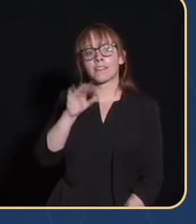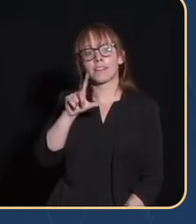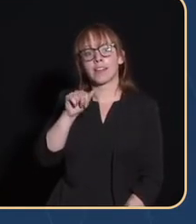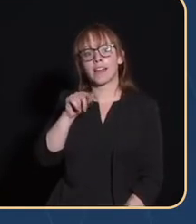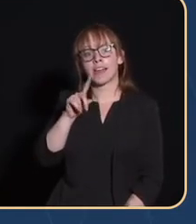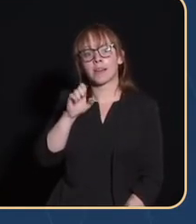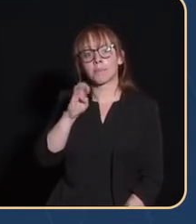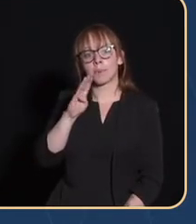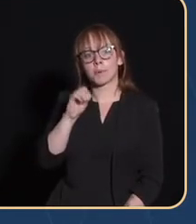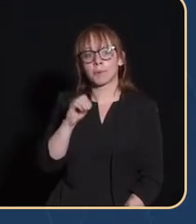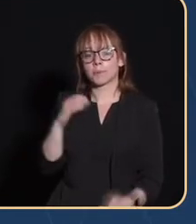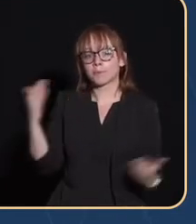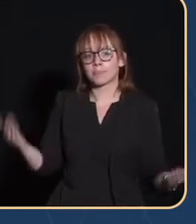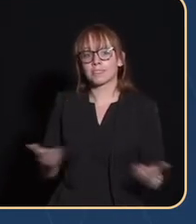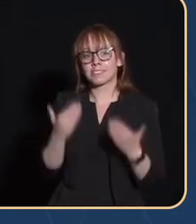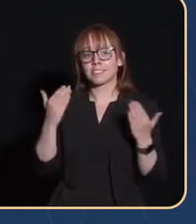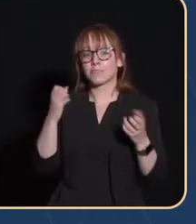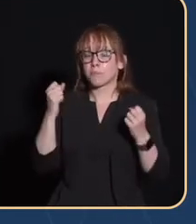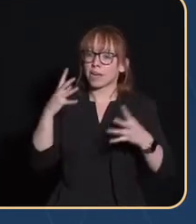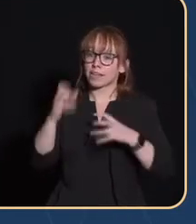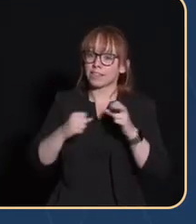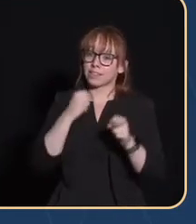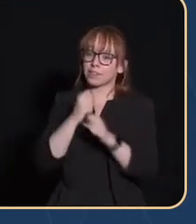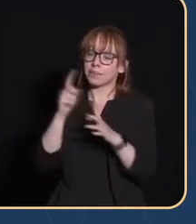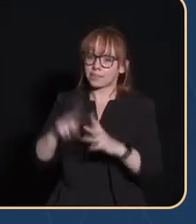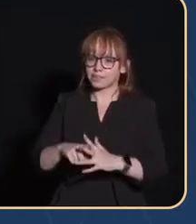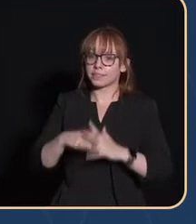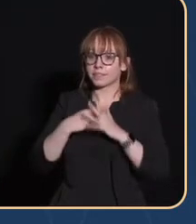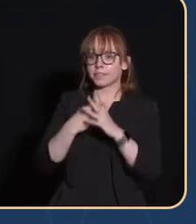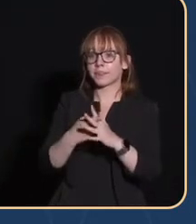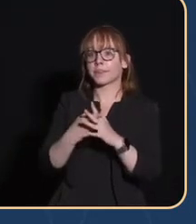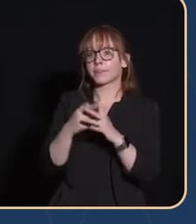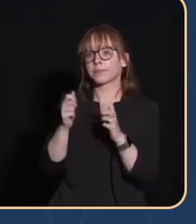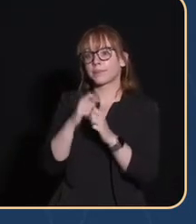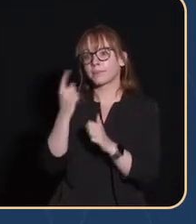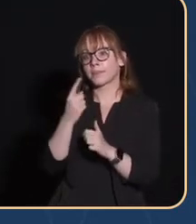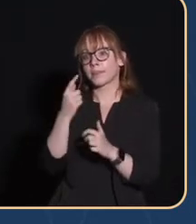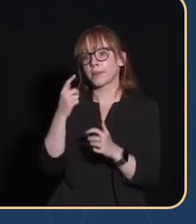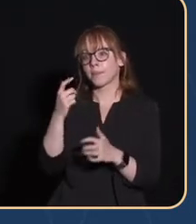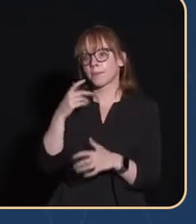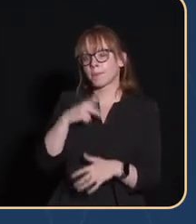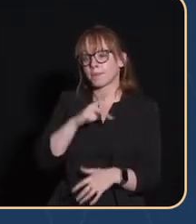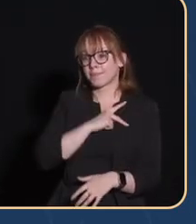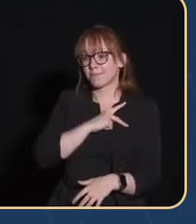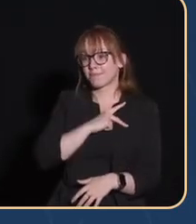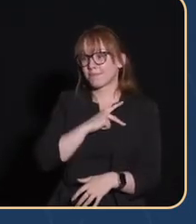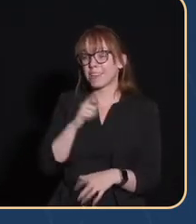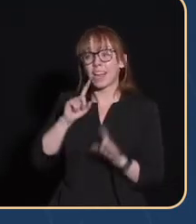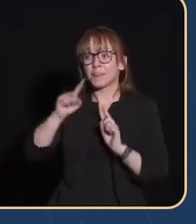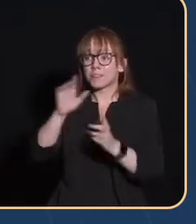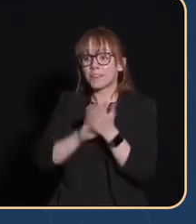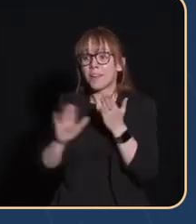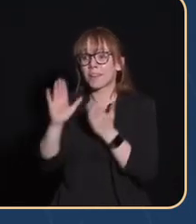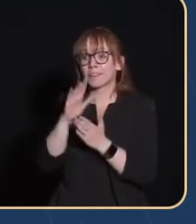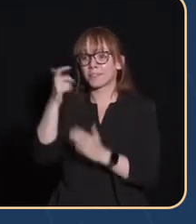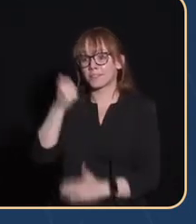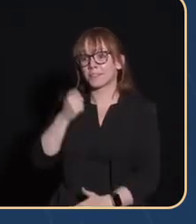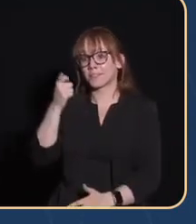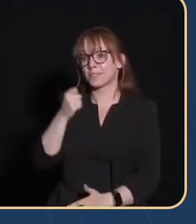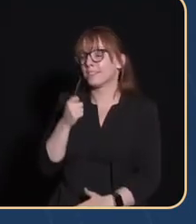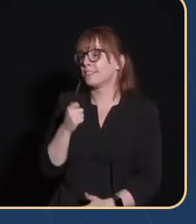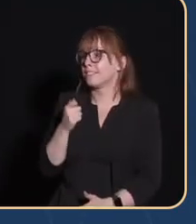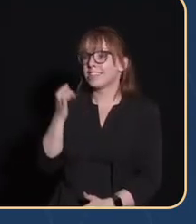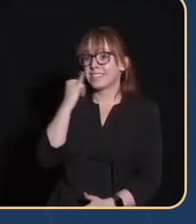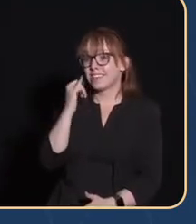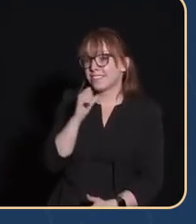for many, many years. And I do want to start tonight with something personal. I went to college on scholarships. I would have never had the chance to